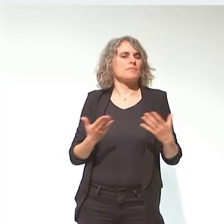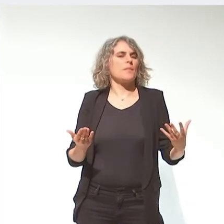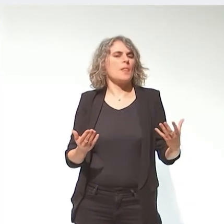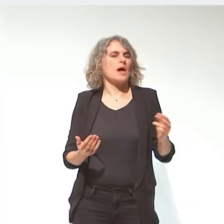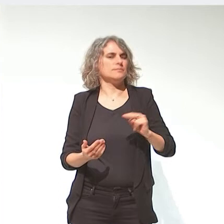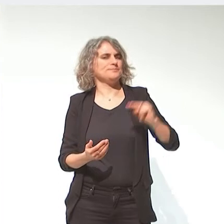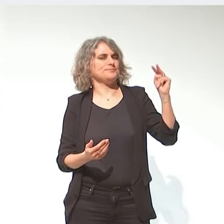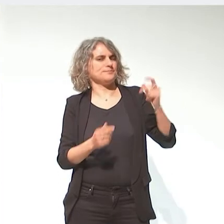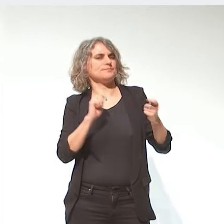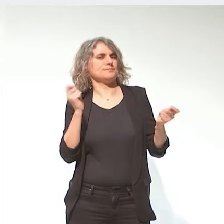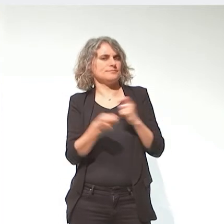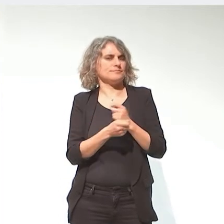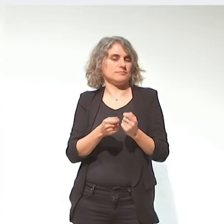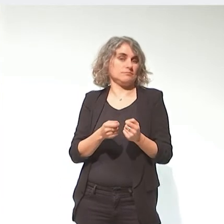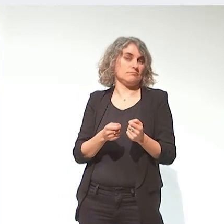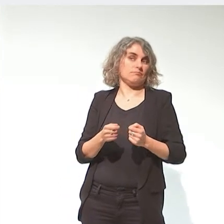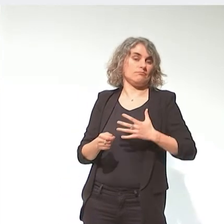new rules,